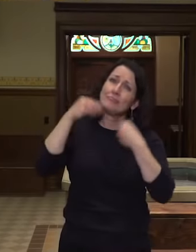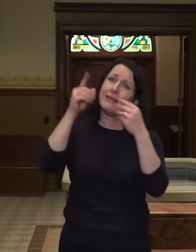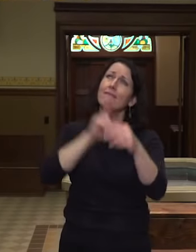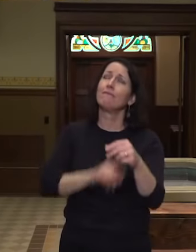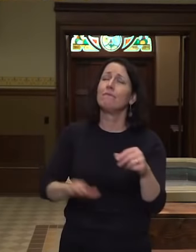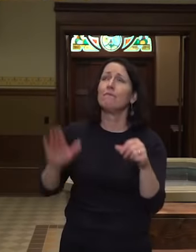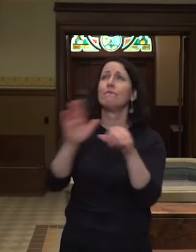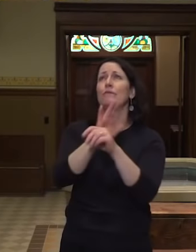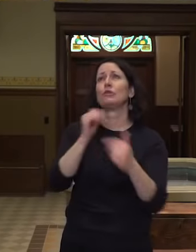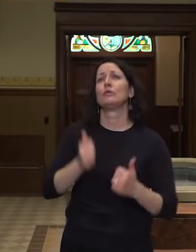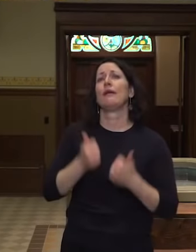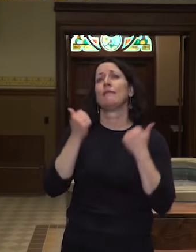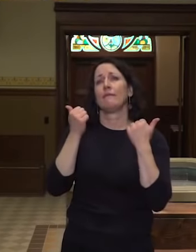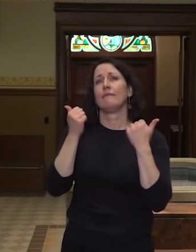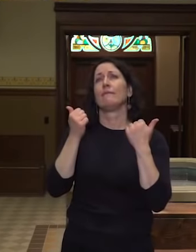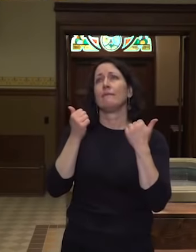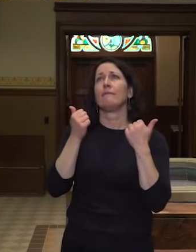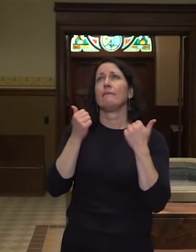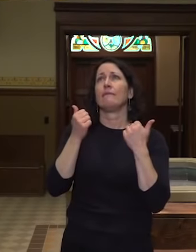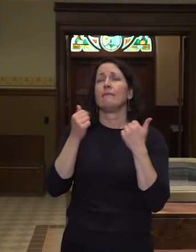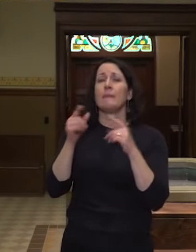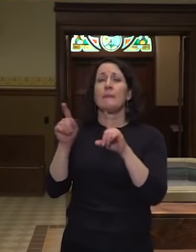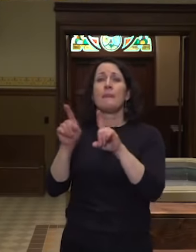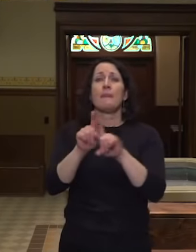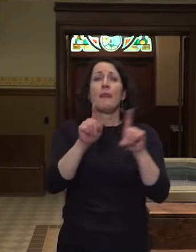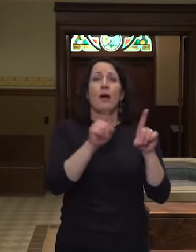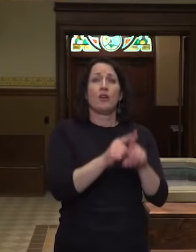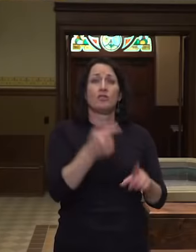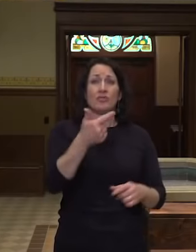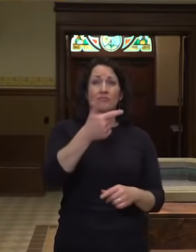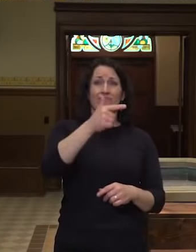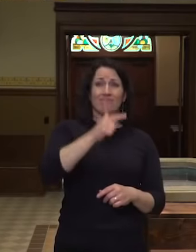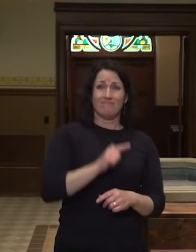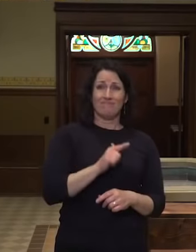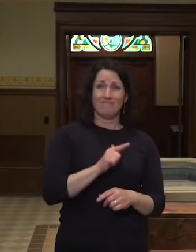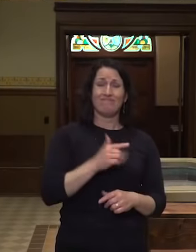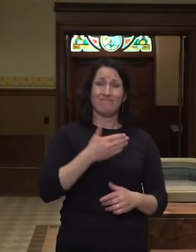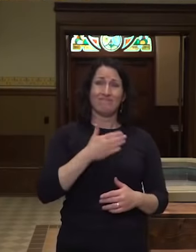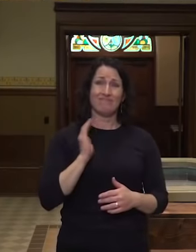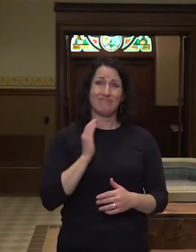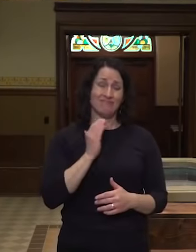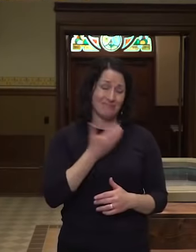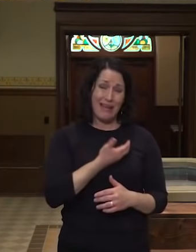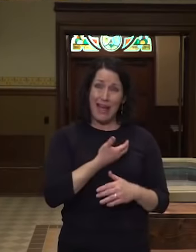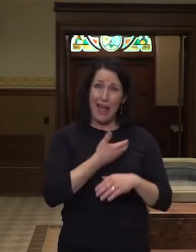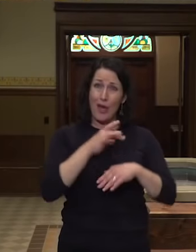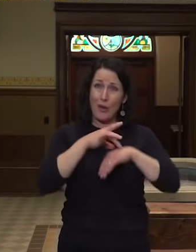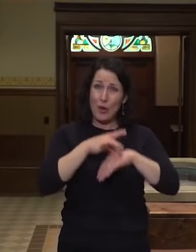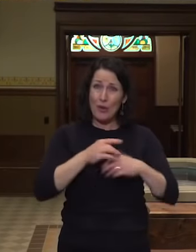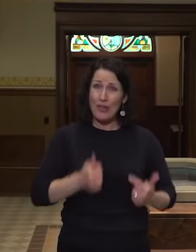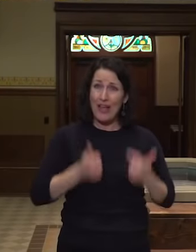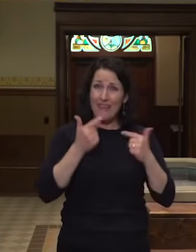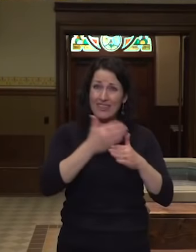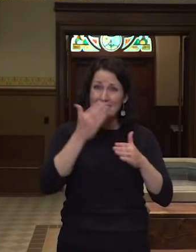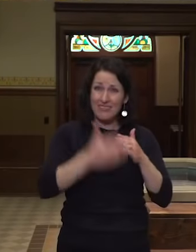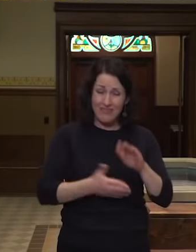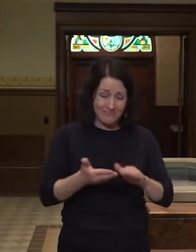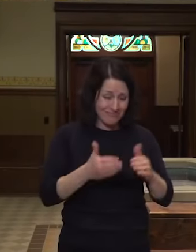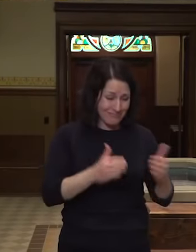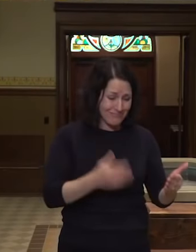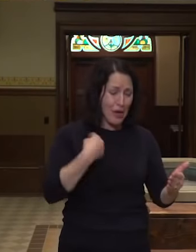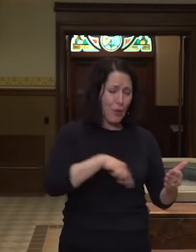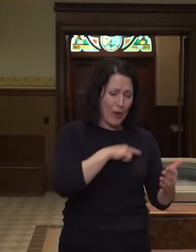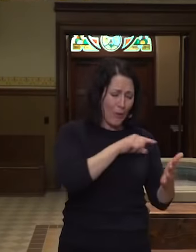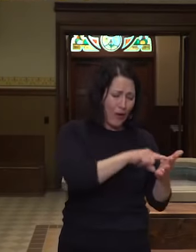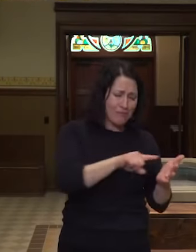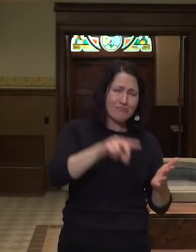of life. Grant also to us, when our earthly pilgrimage is done, that we may come to an eternal dwelling place and